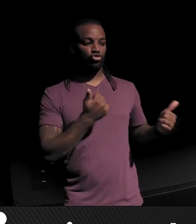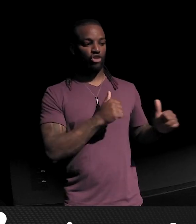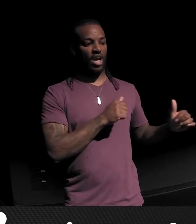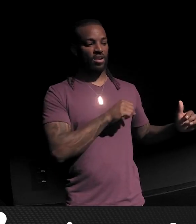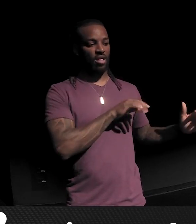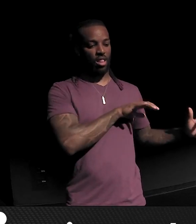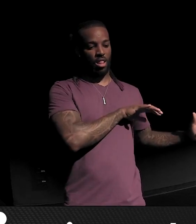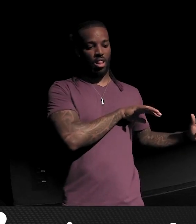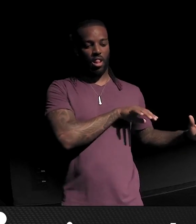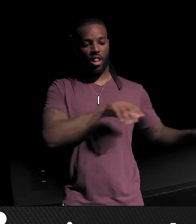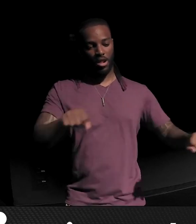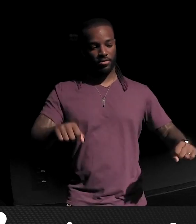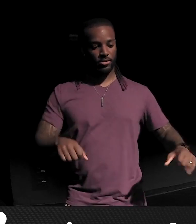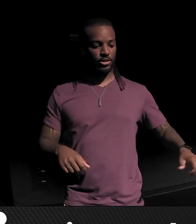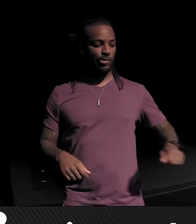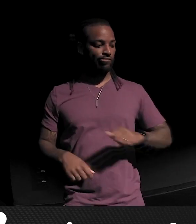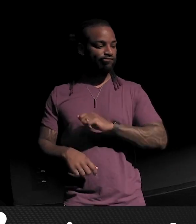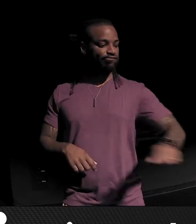them.